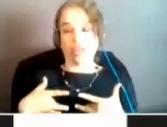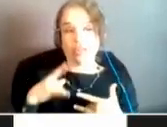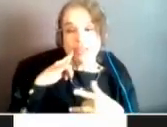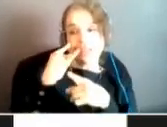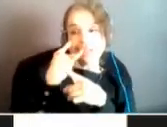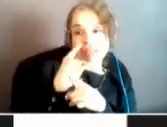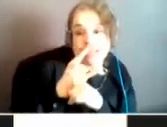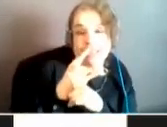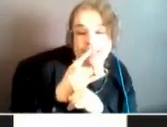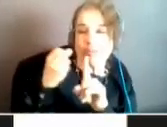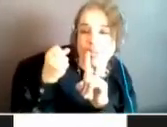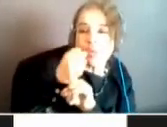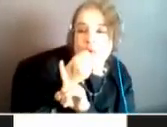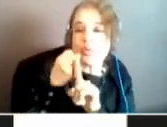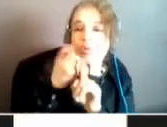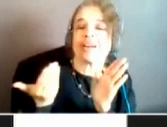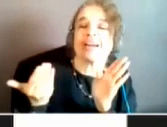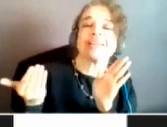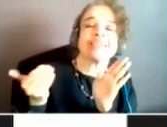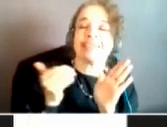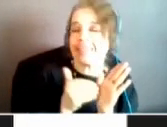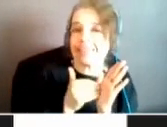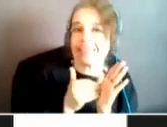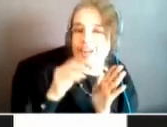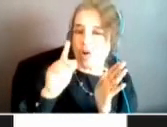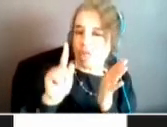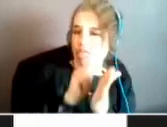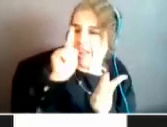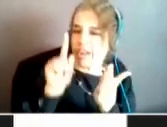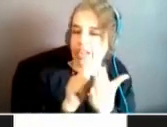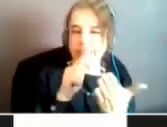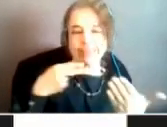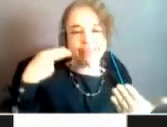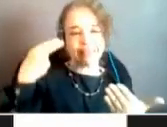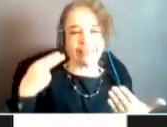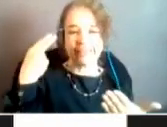alcohol abuse. And again, you know, the literature talks about the hidden